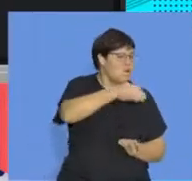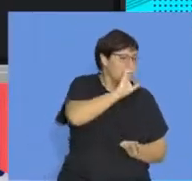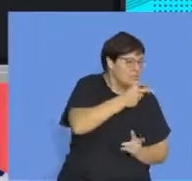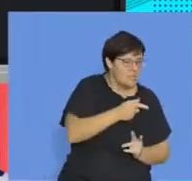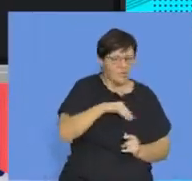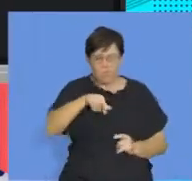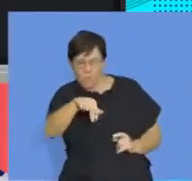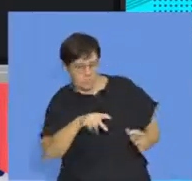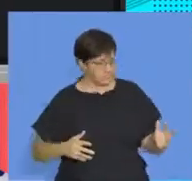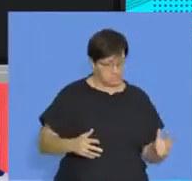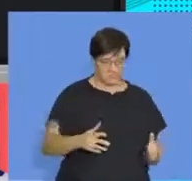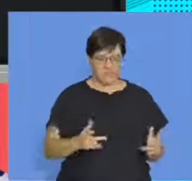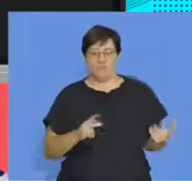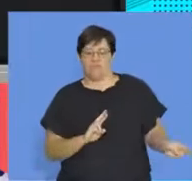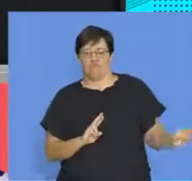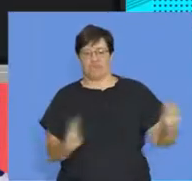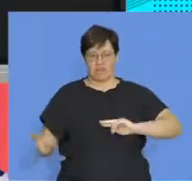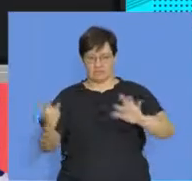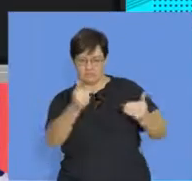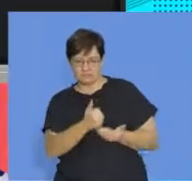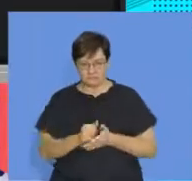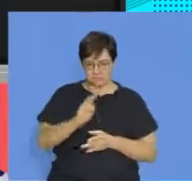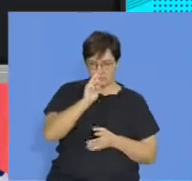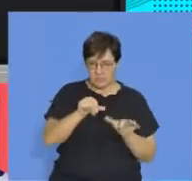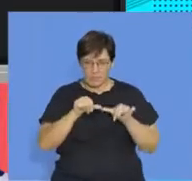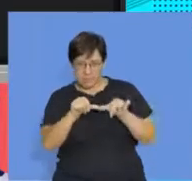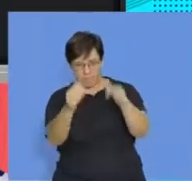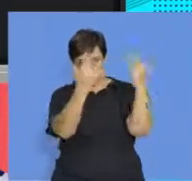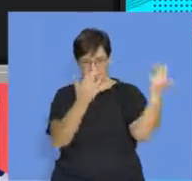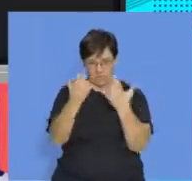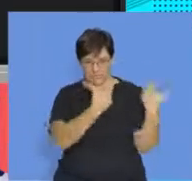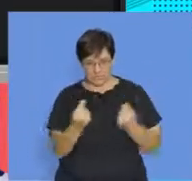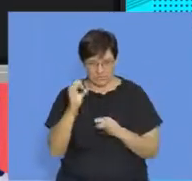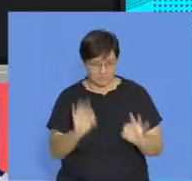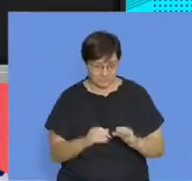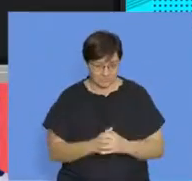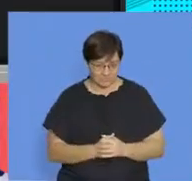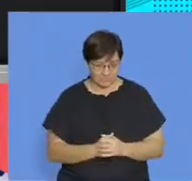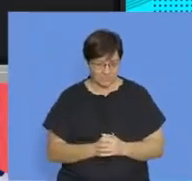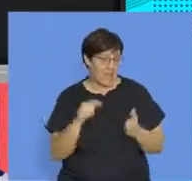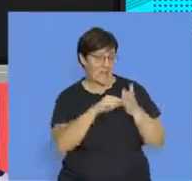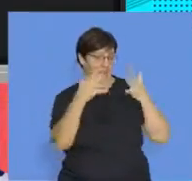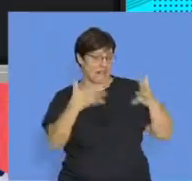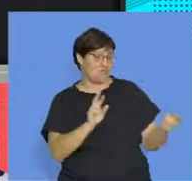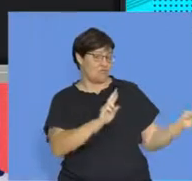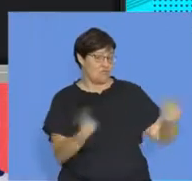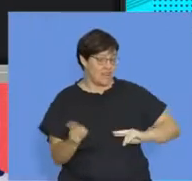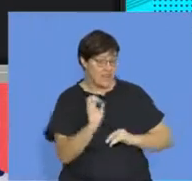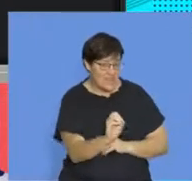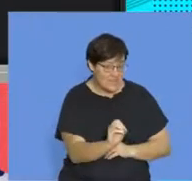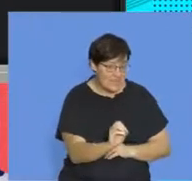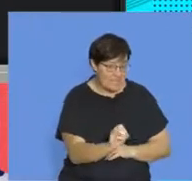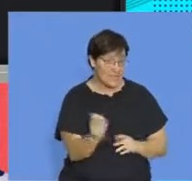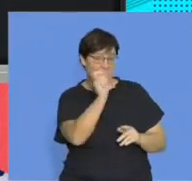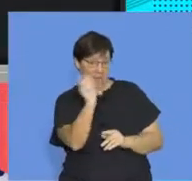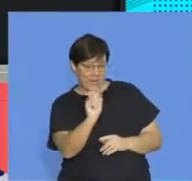that glass of water, and you're ready now to do some calculations. Right, have your calculators in front of you,